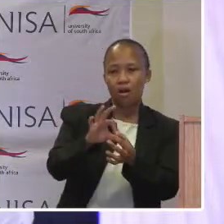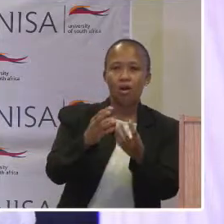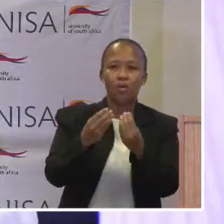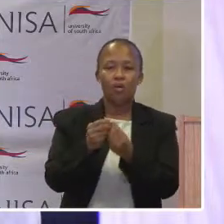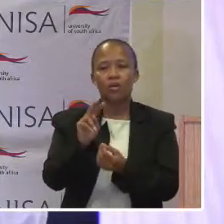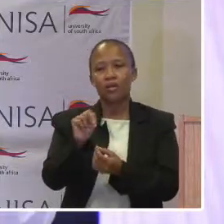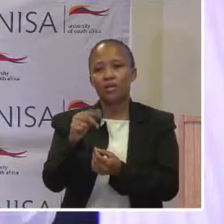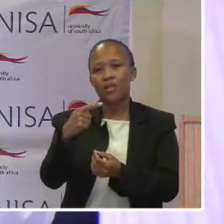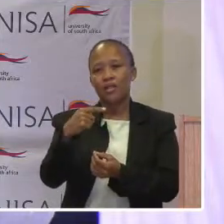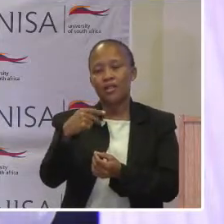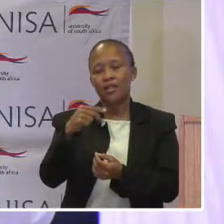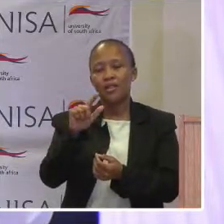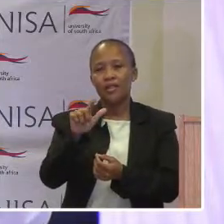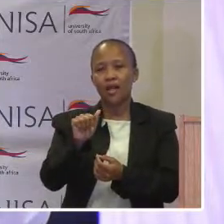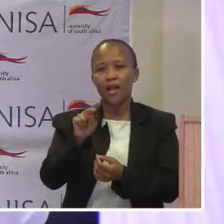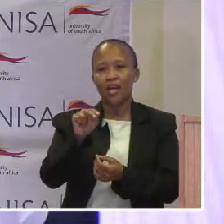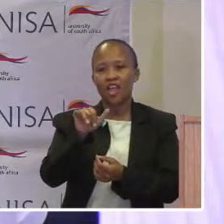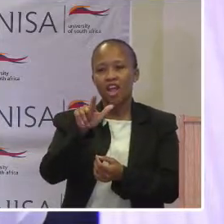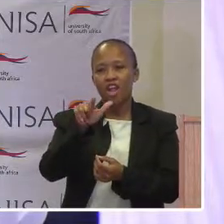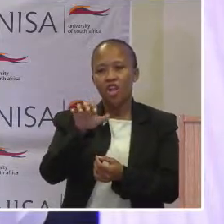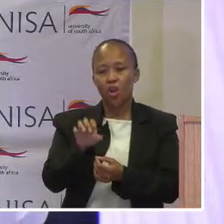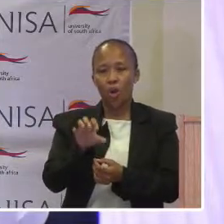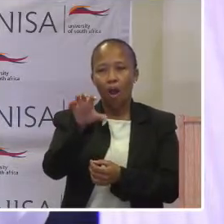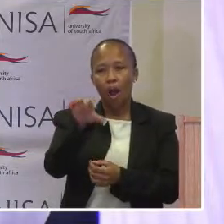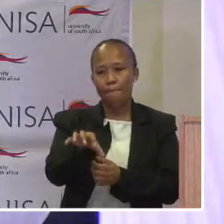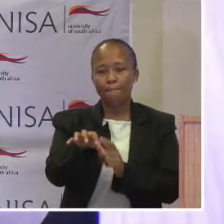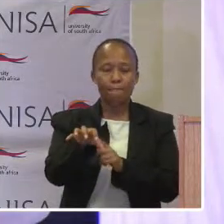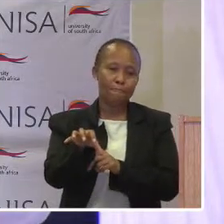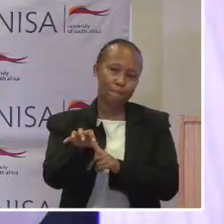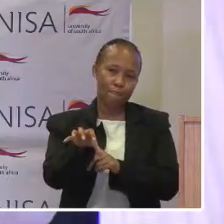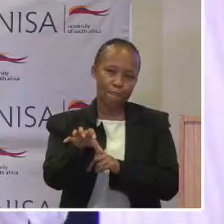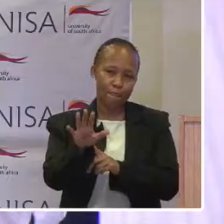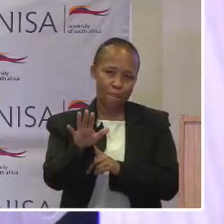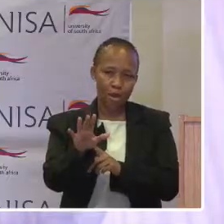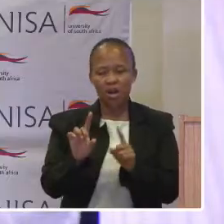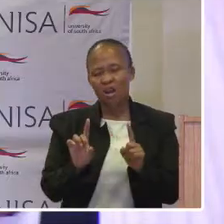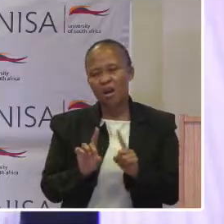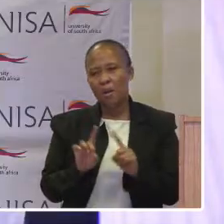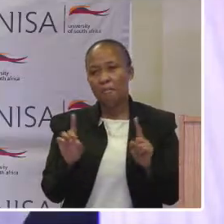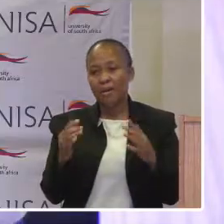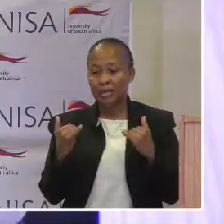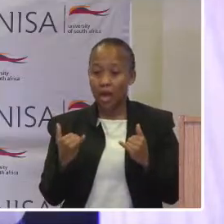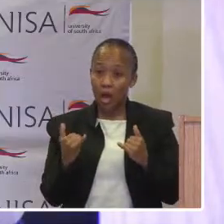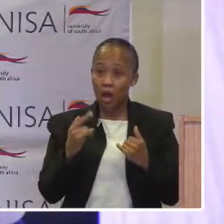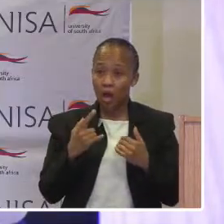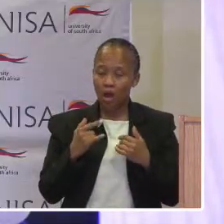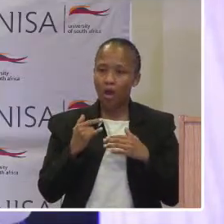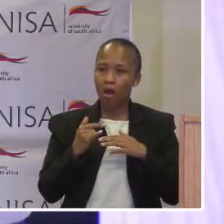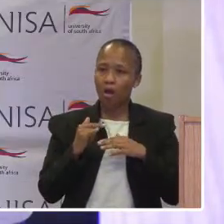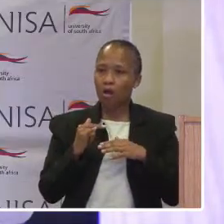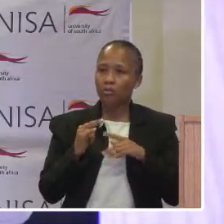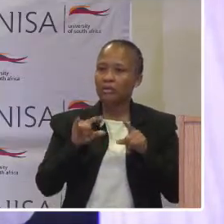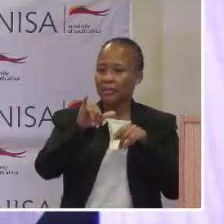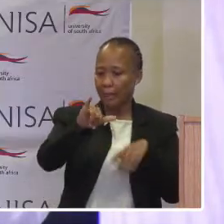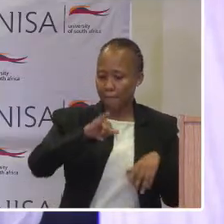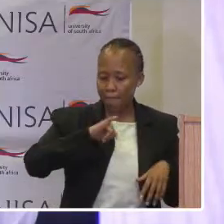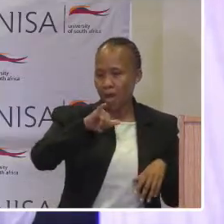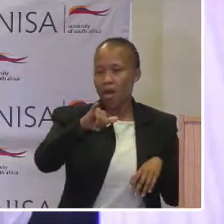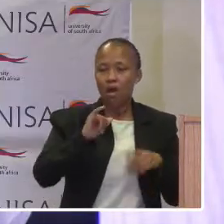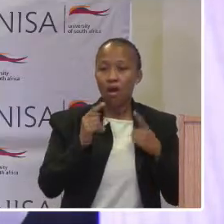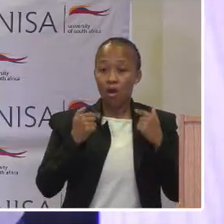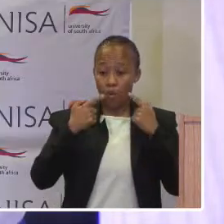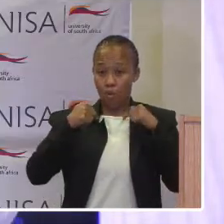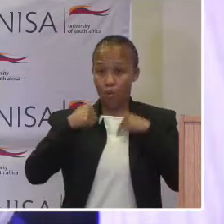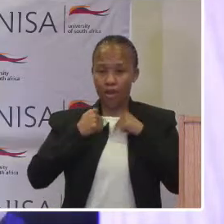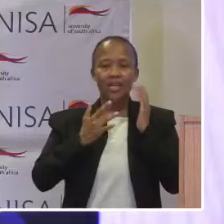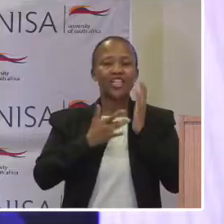Hub, but not on the areas that they work. So our areas is technology-based